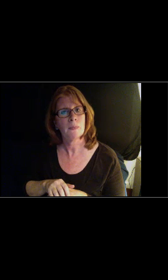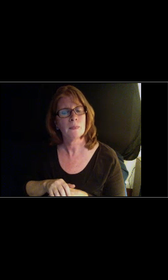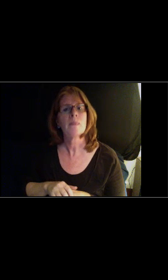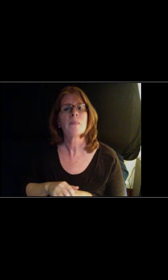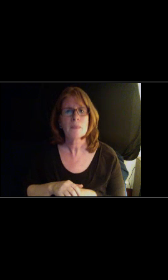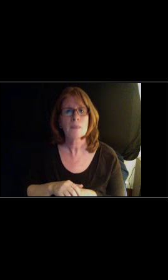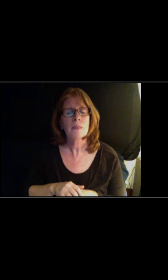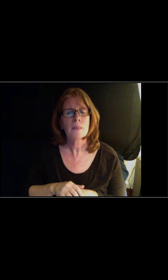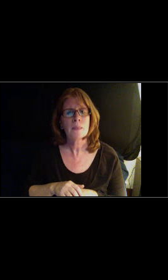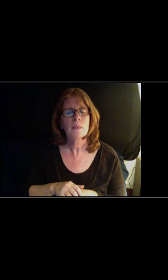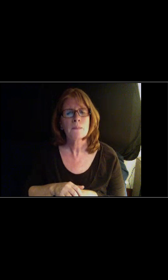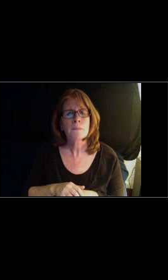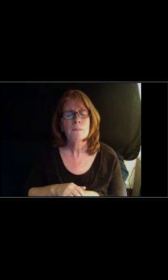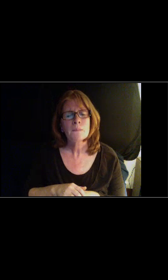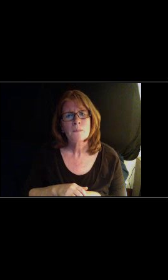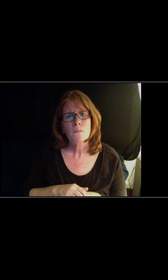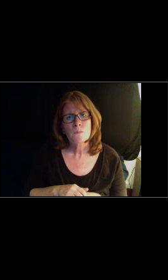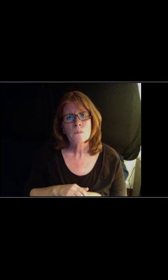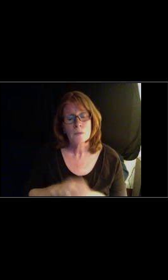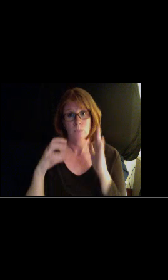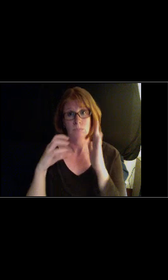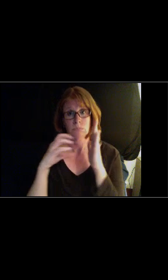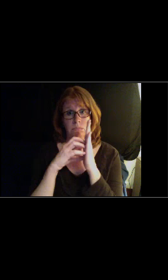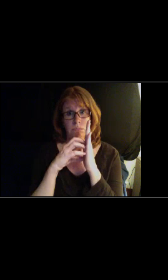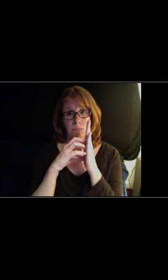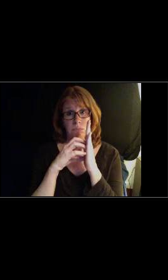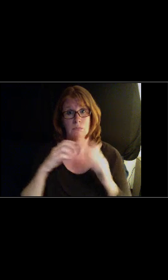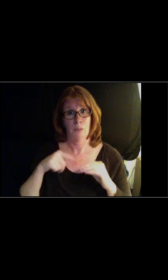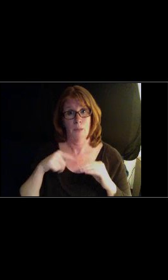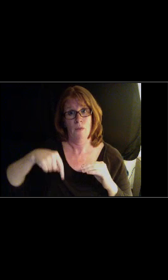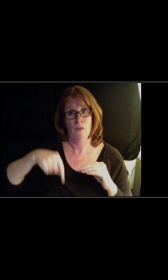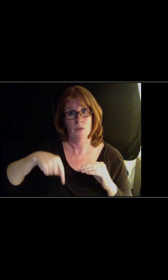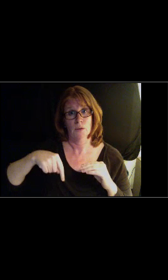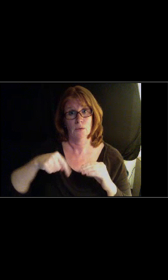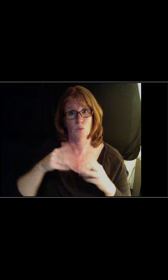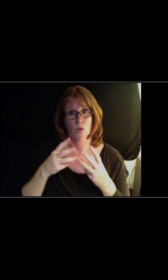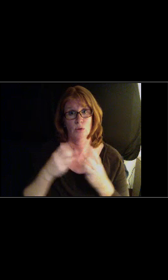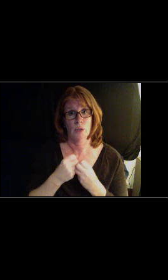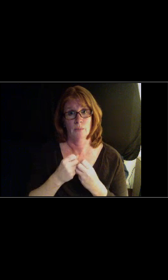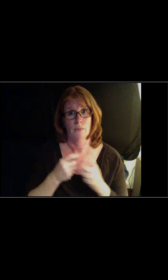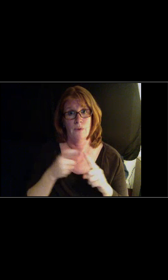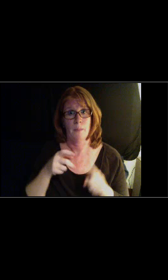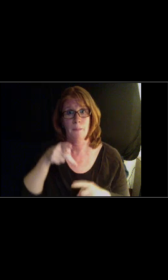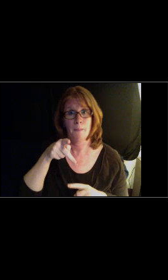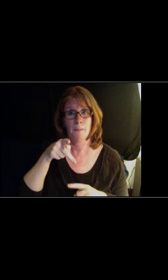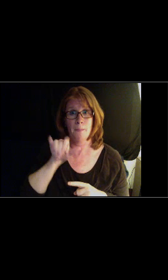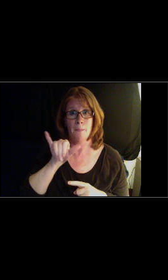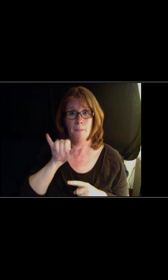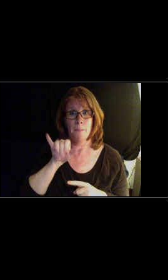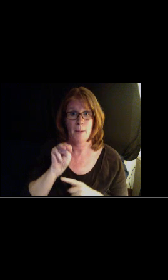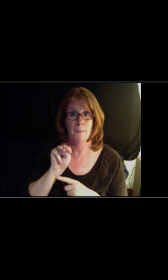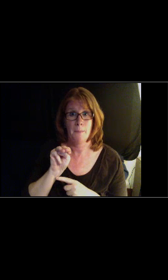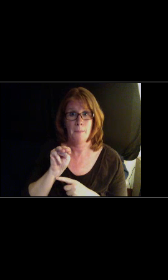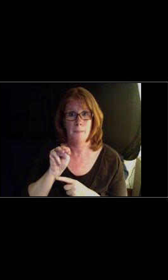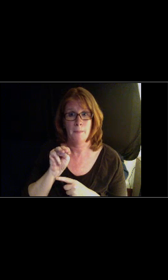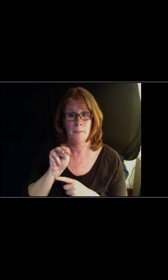Descriptive ethics is about discovering and explaining. It is a metaphor for how people function.